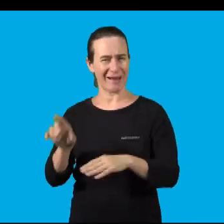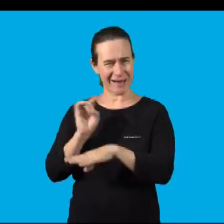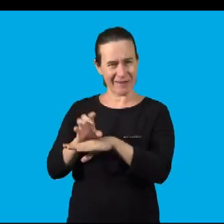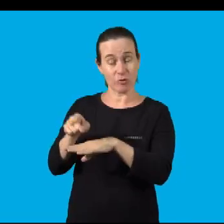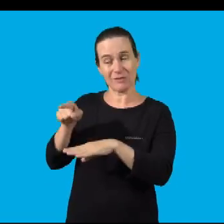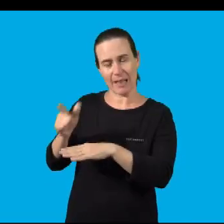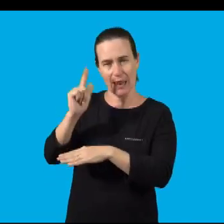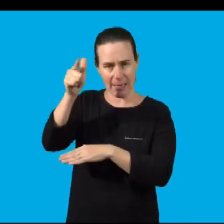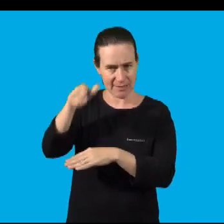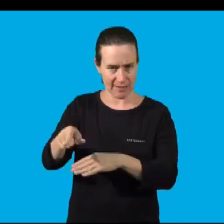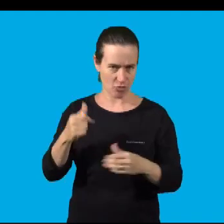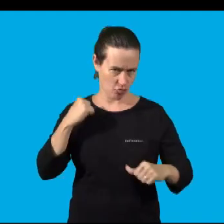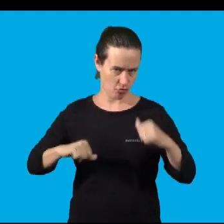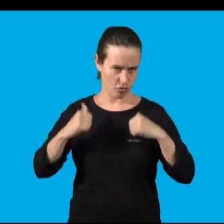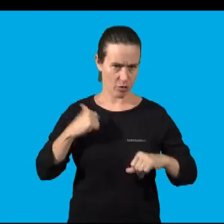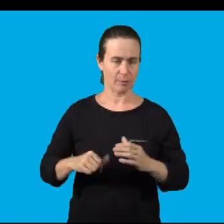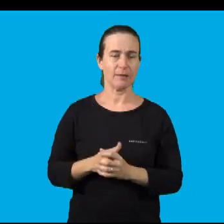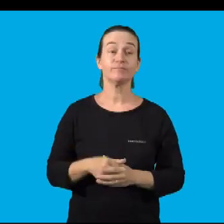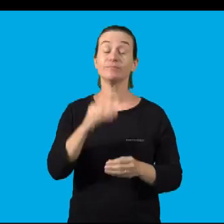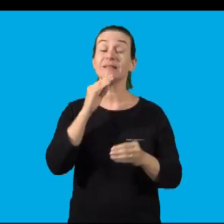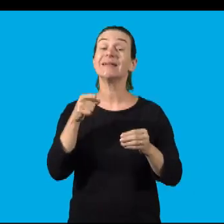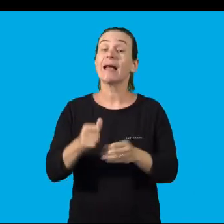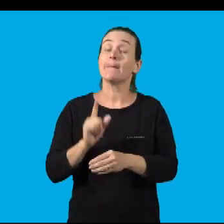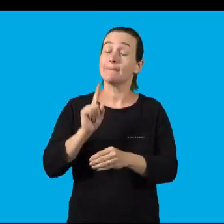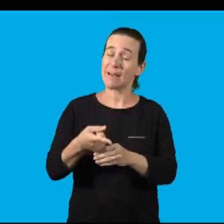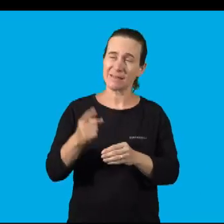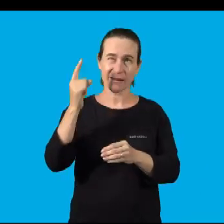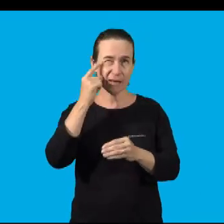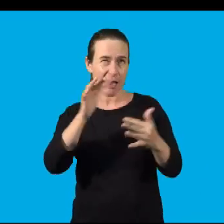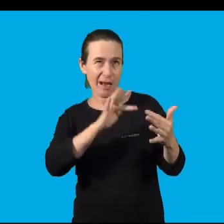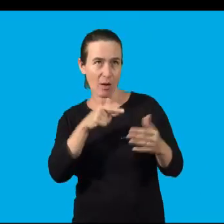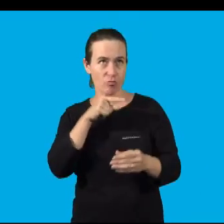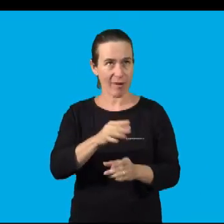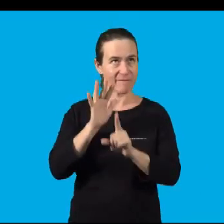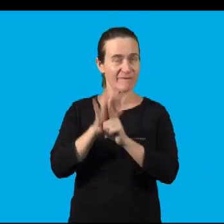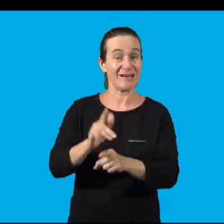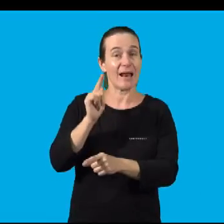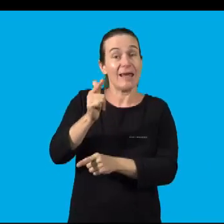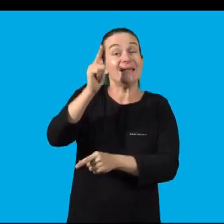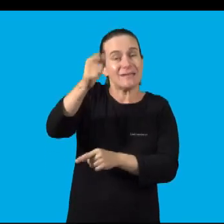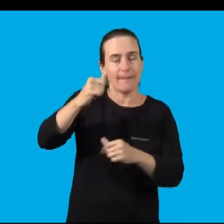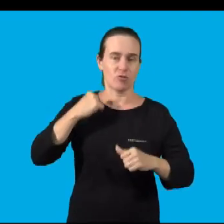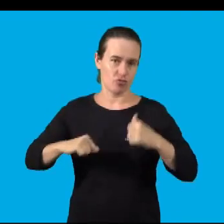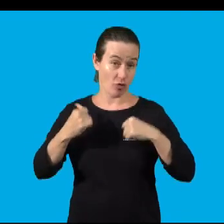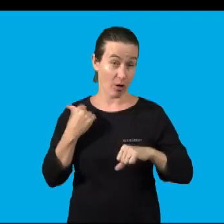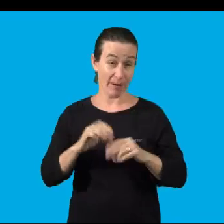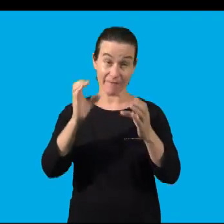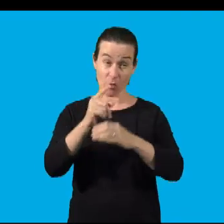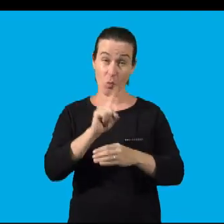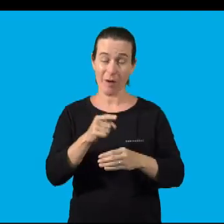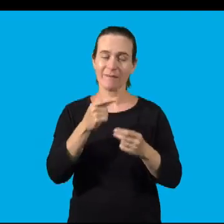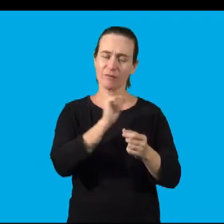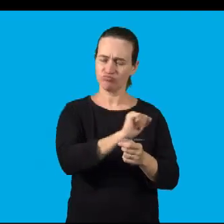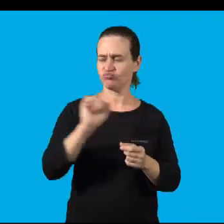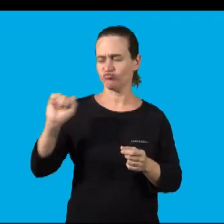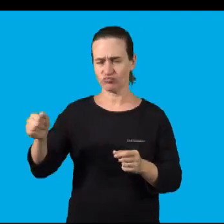later in the play. So we have to refer to later in the play and their views on marriage.